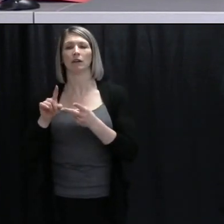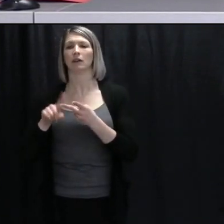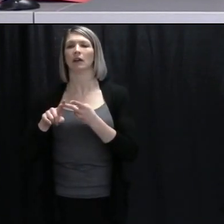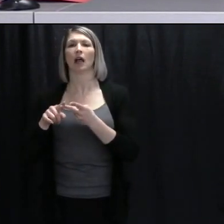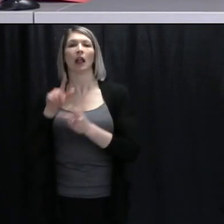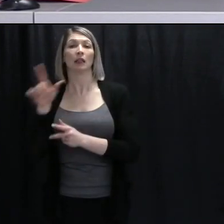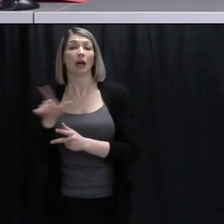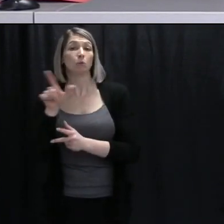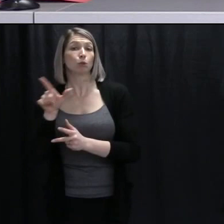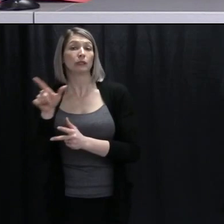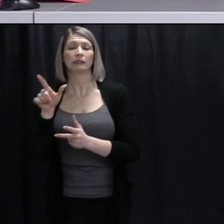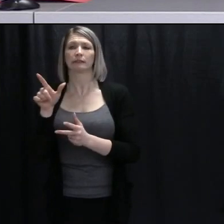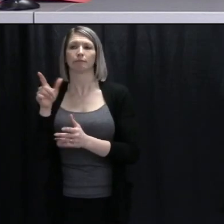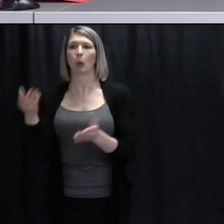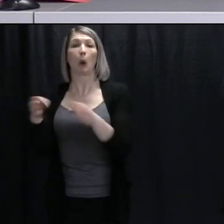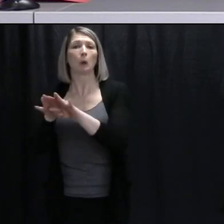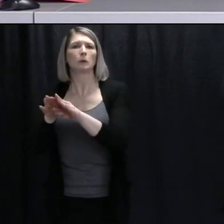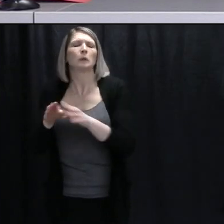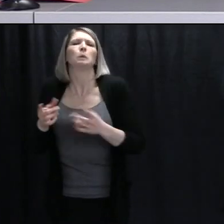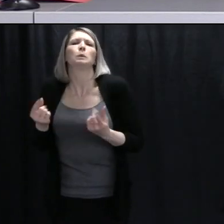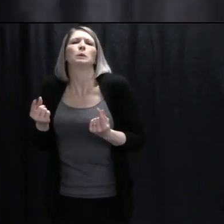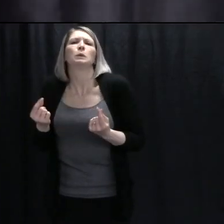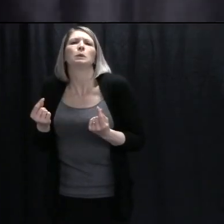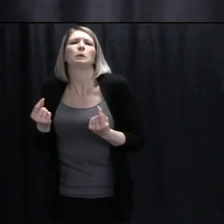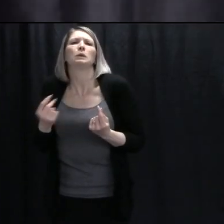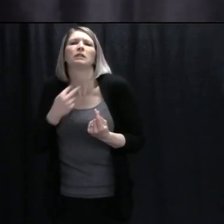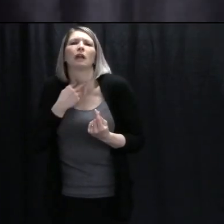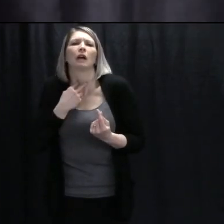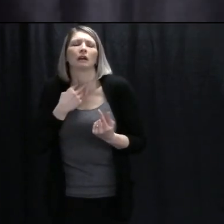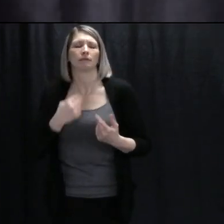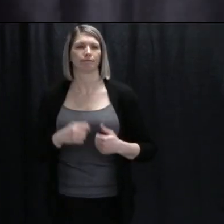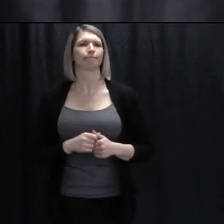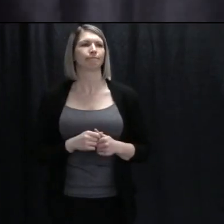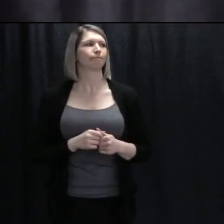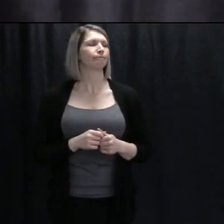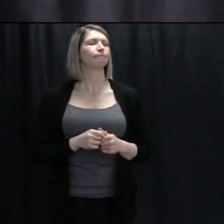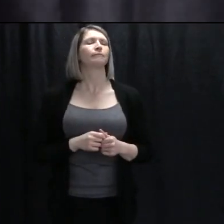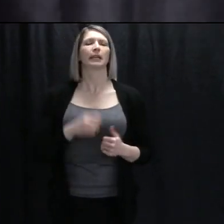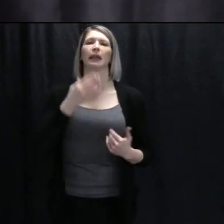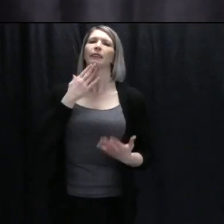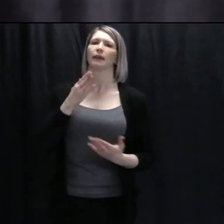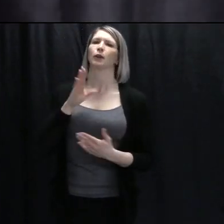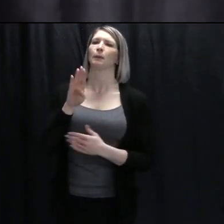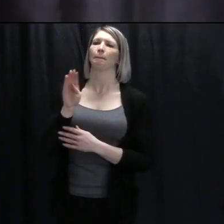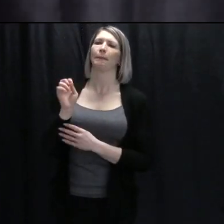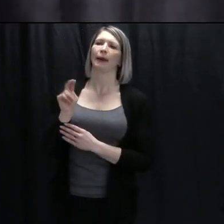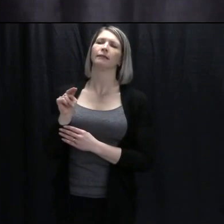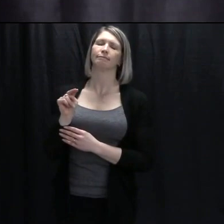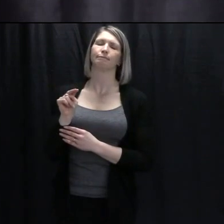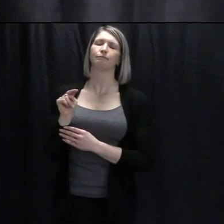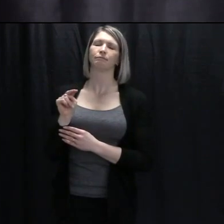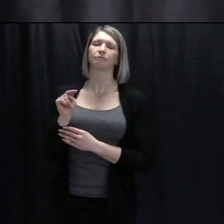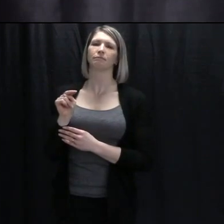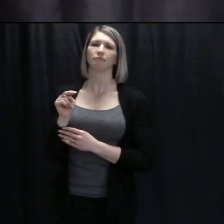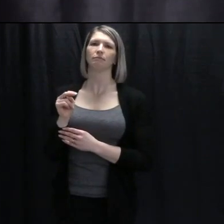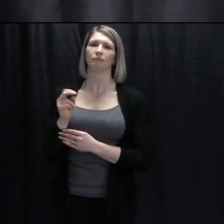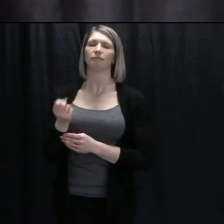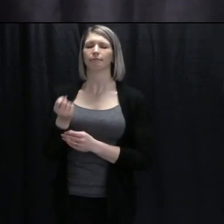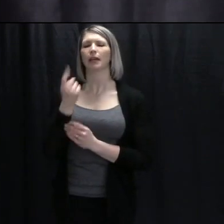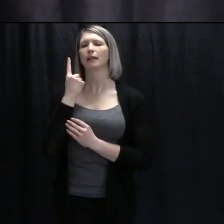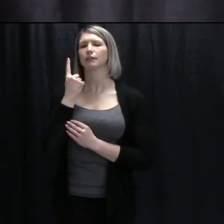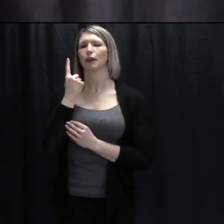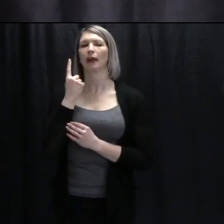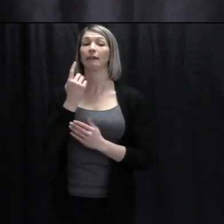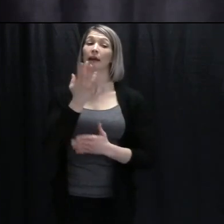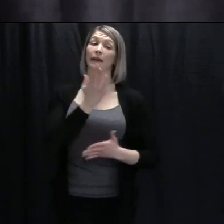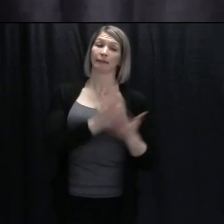rural areas. Thank you, Ben. And I mentioned earlier on that we are actually assessing the assets that